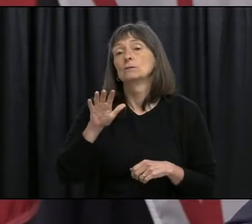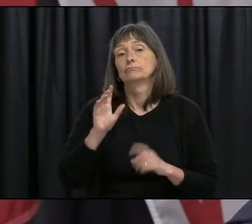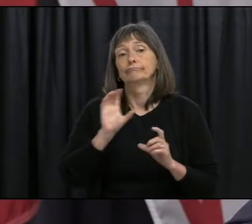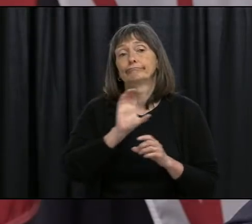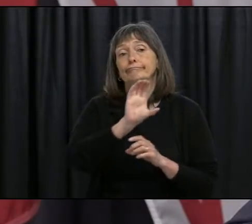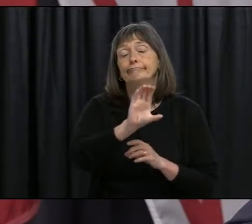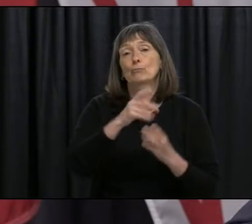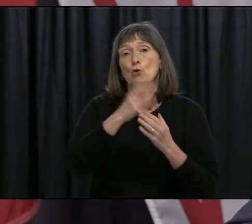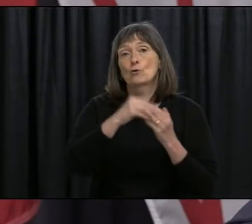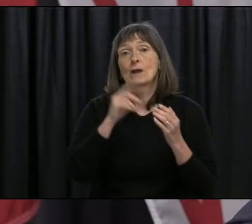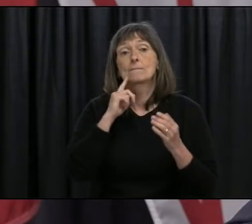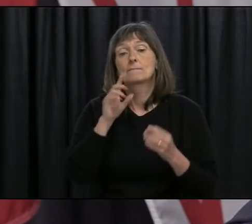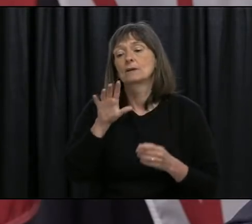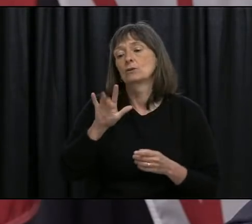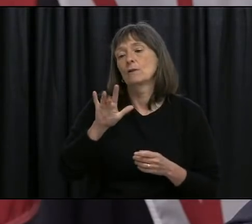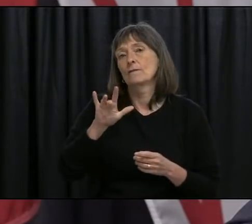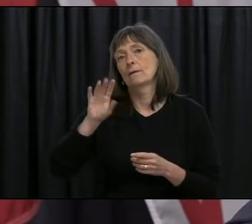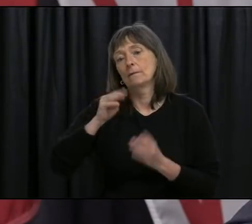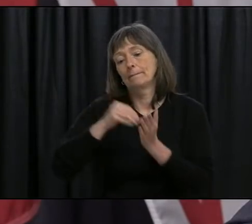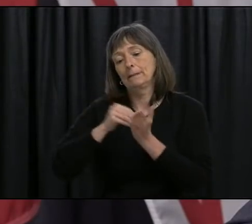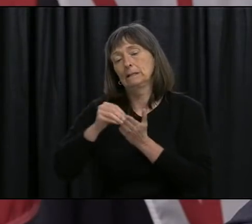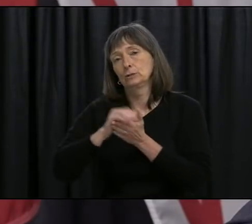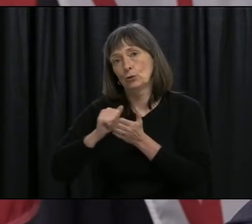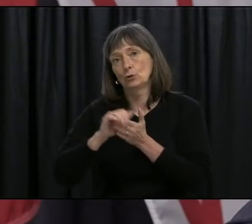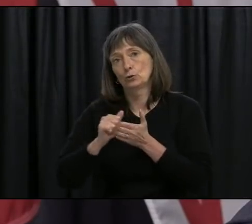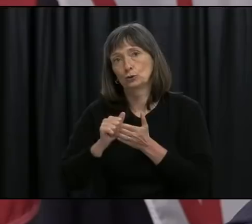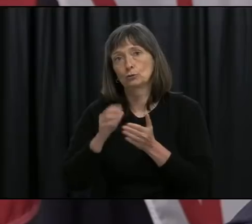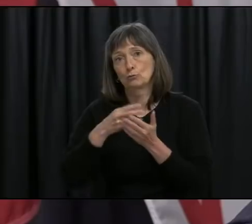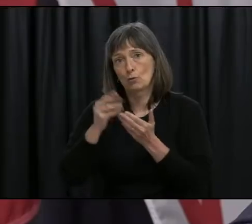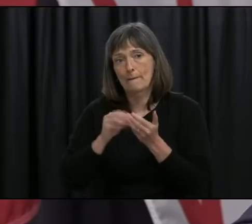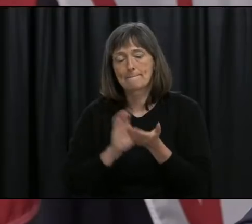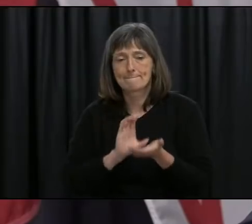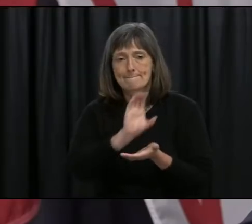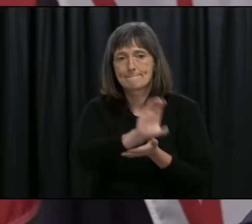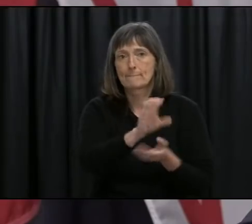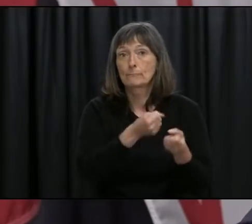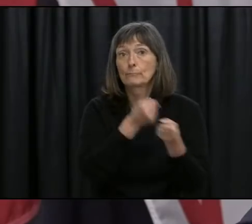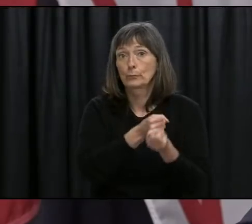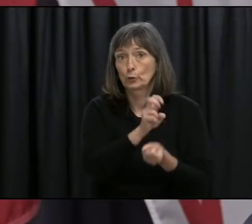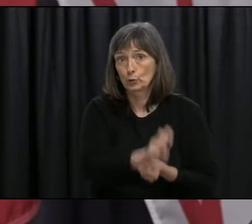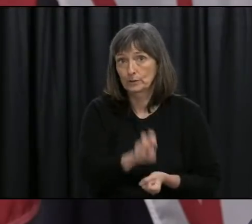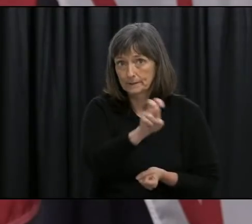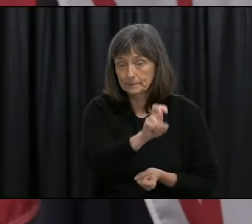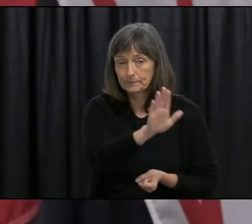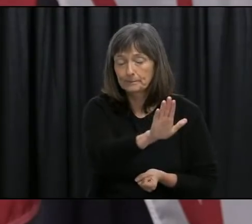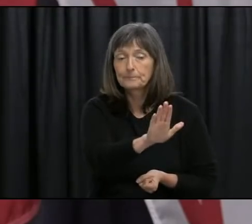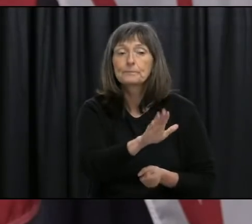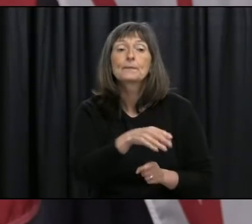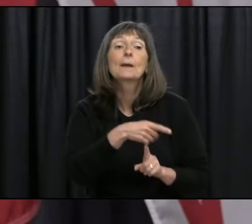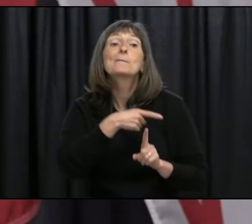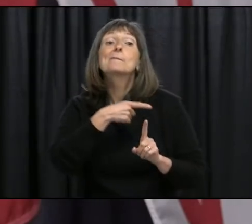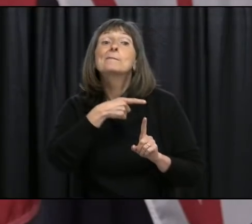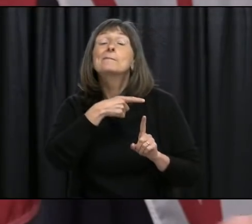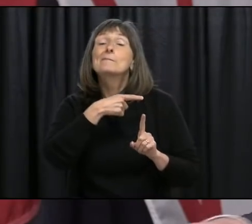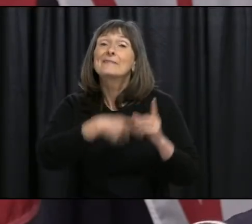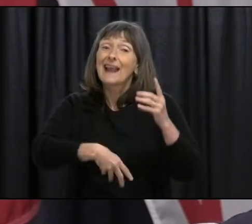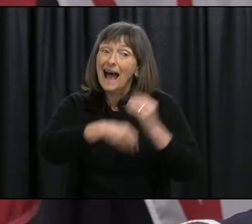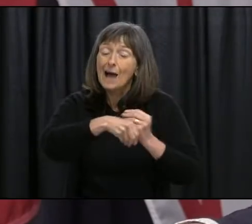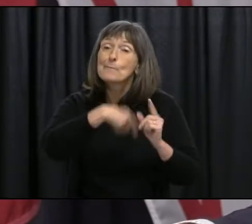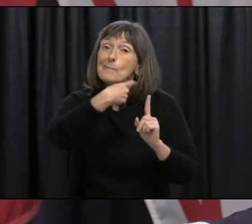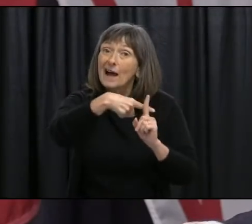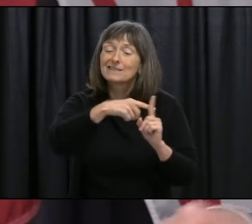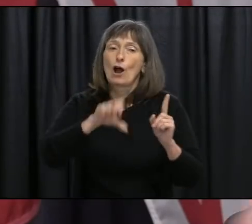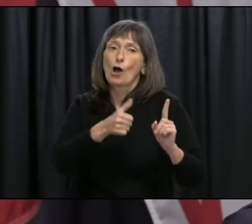program that's been put in place to support tourism. And this has been put in place along with a number of initiatives that